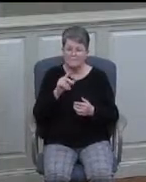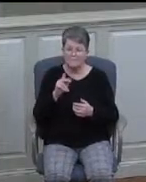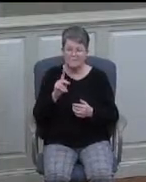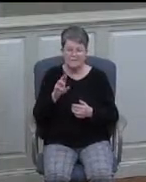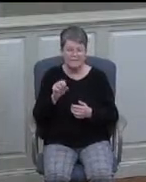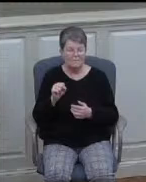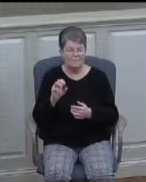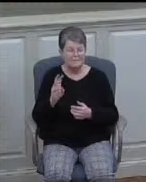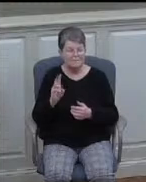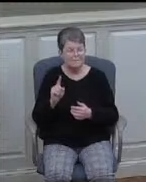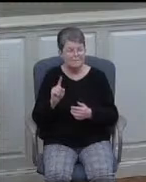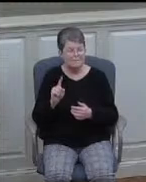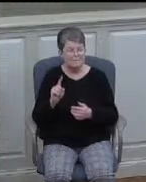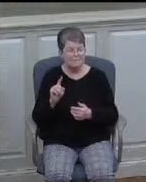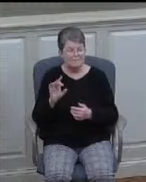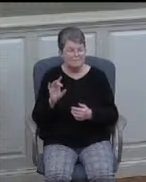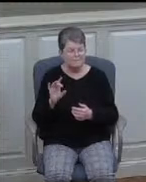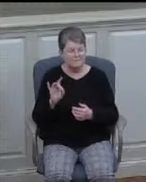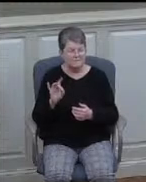KRS